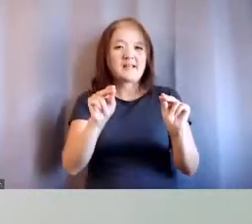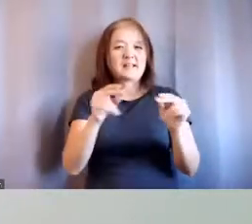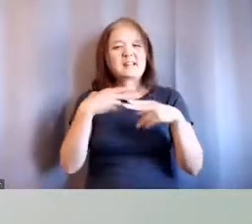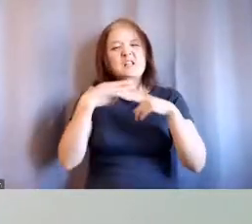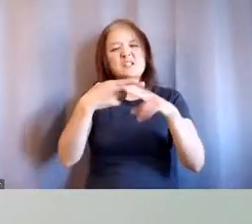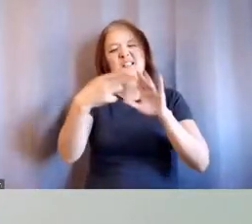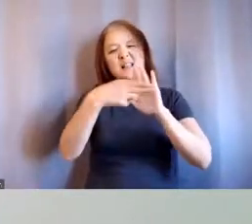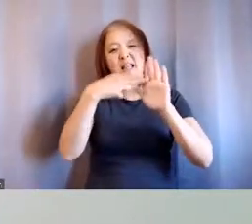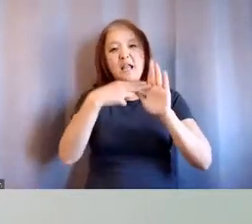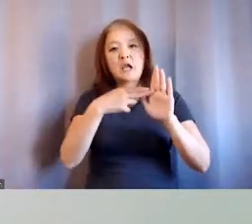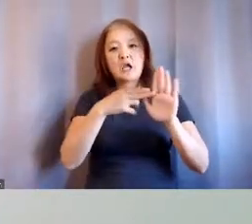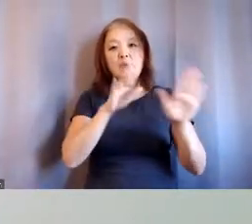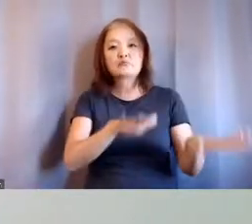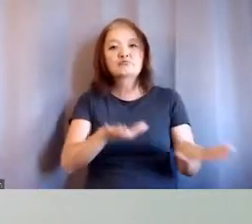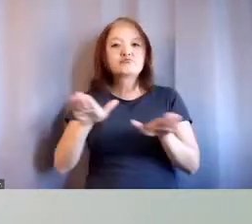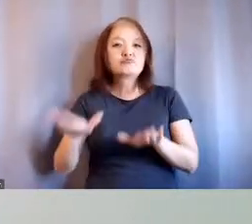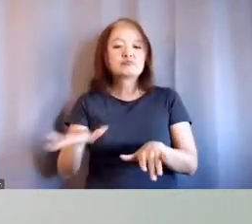employment.